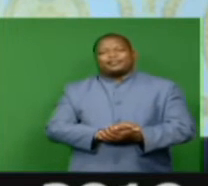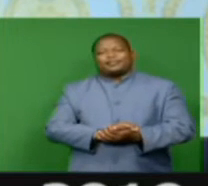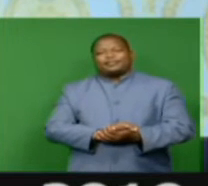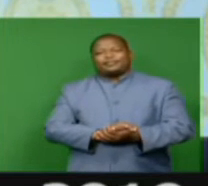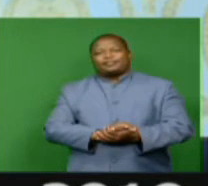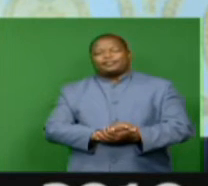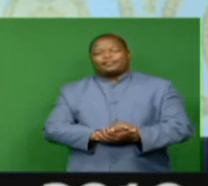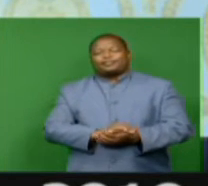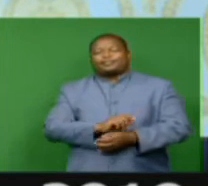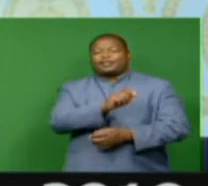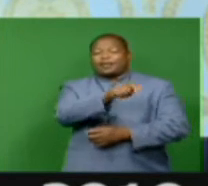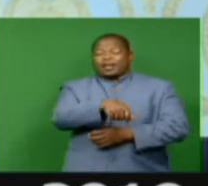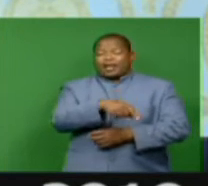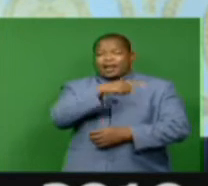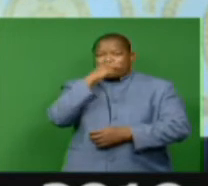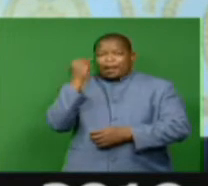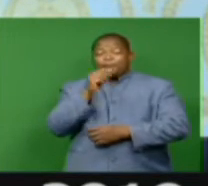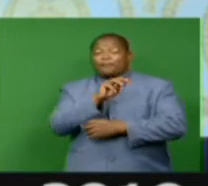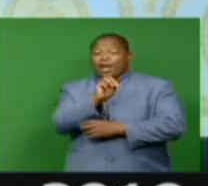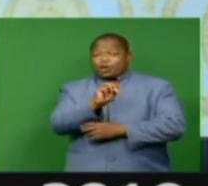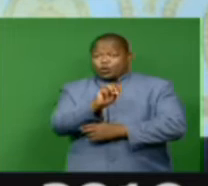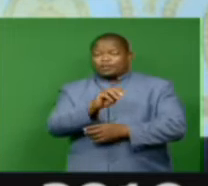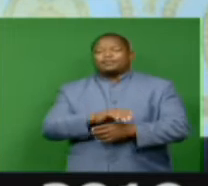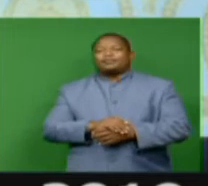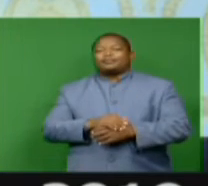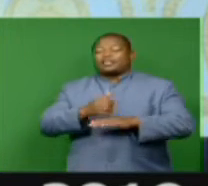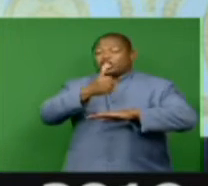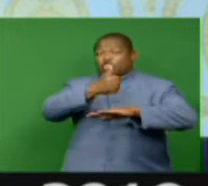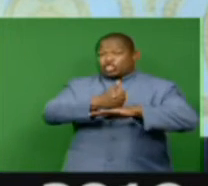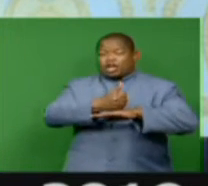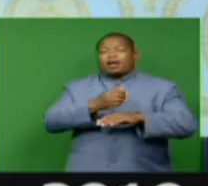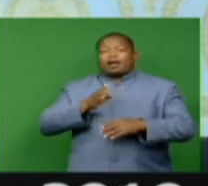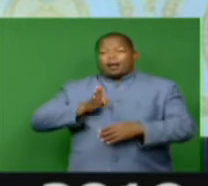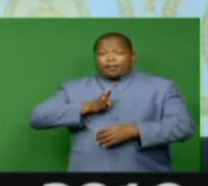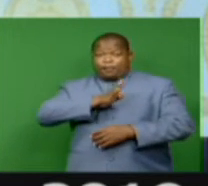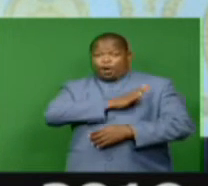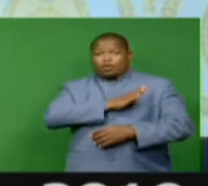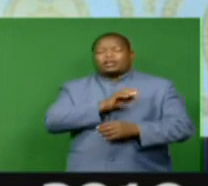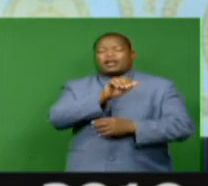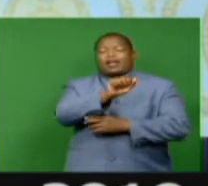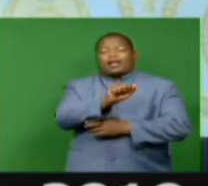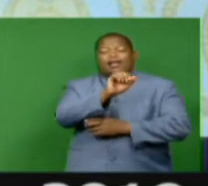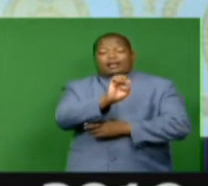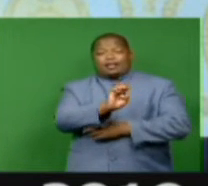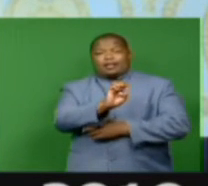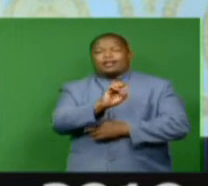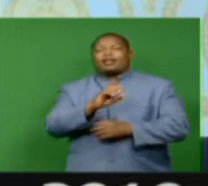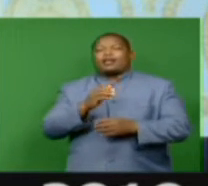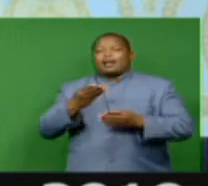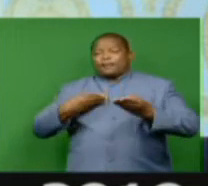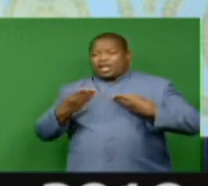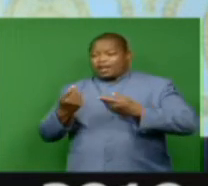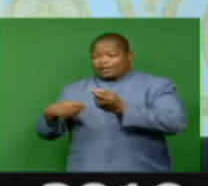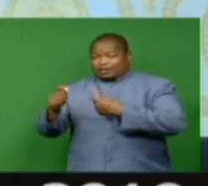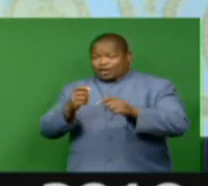Mr. Maulo Somme, CEO and Chairman of the Board of the African E-Commerce Trade